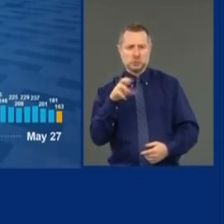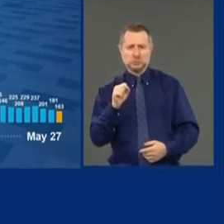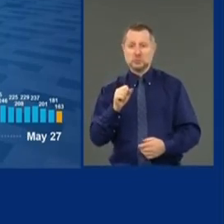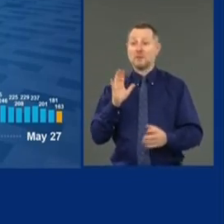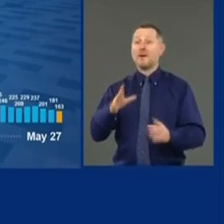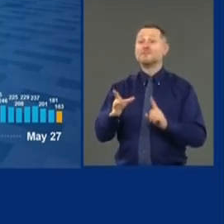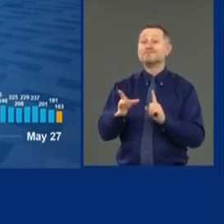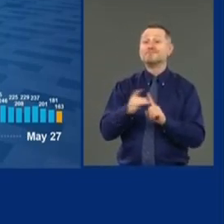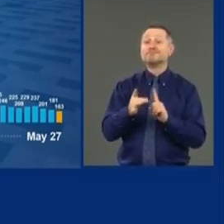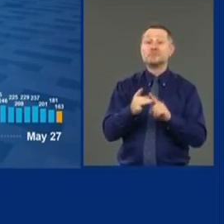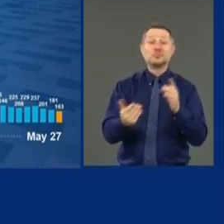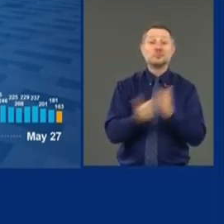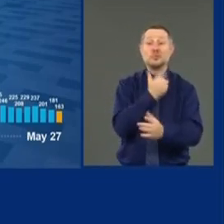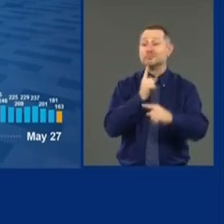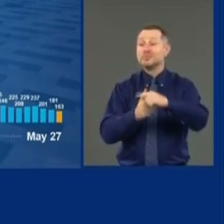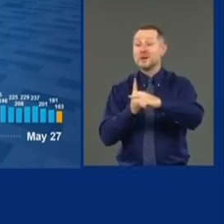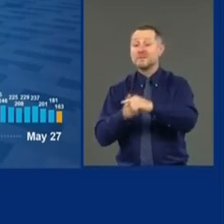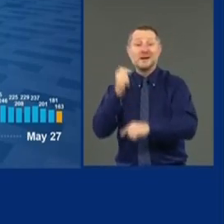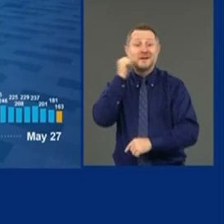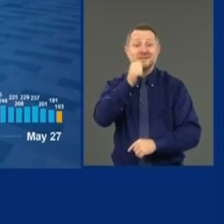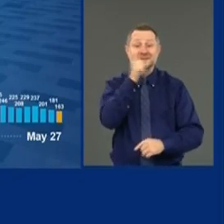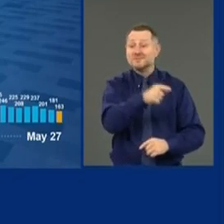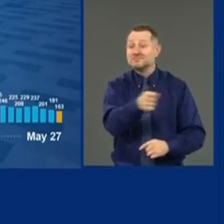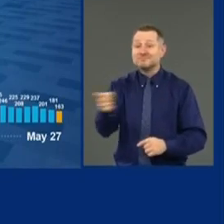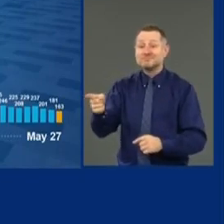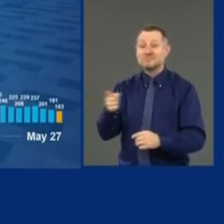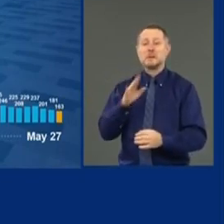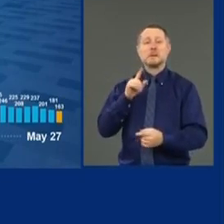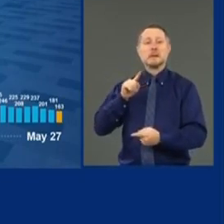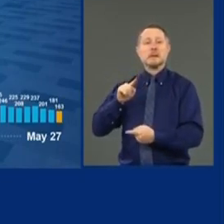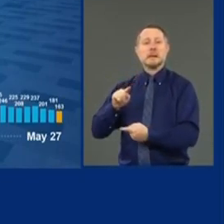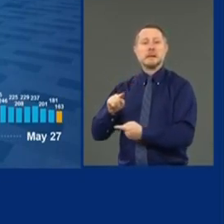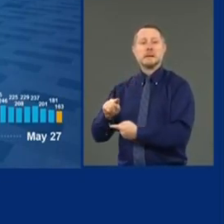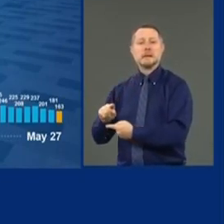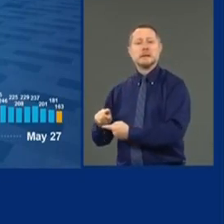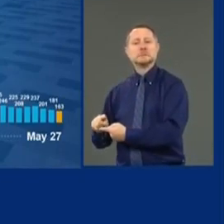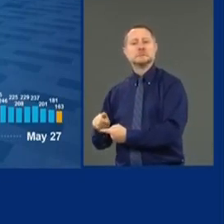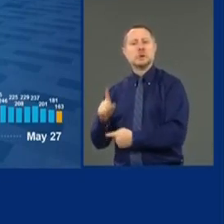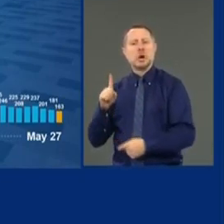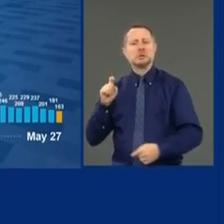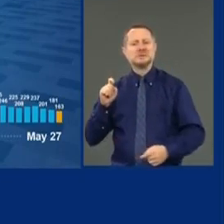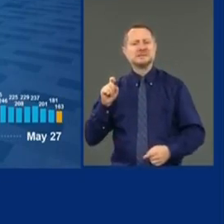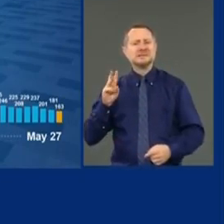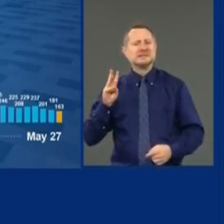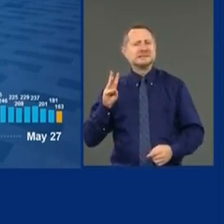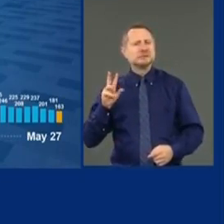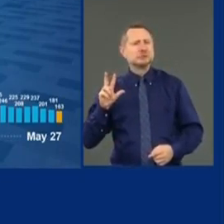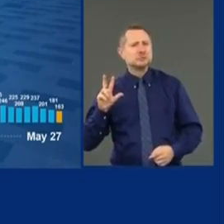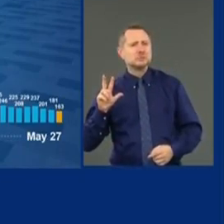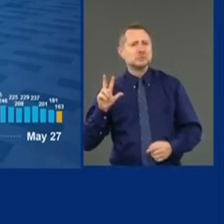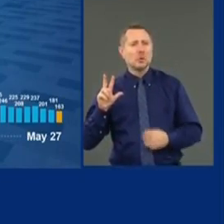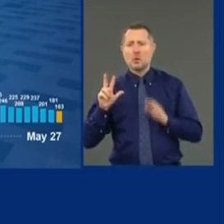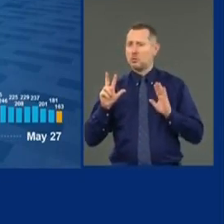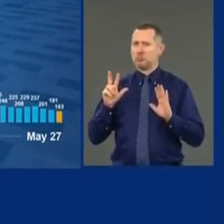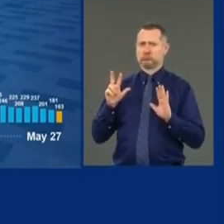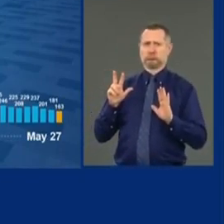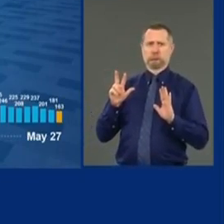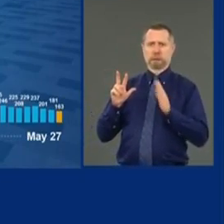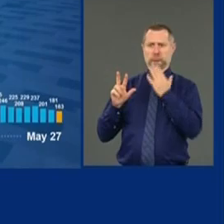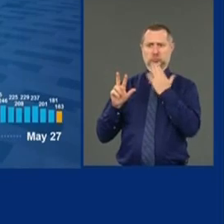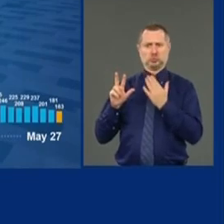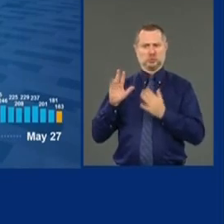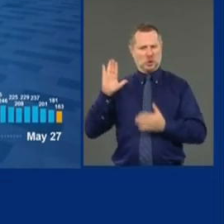COVID cases per day is also down, 163. Which is the lowest that has been. So that is